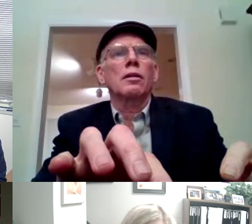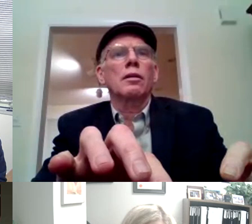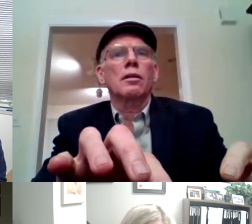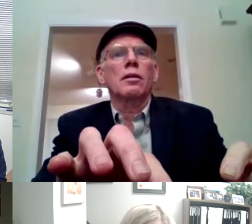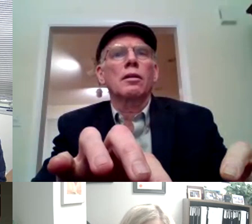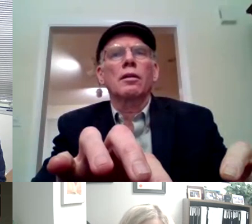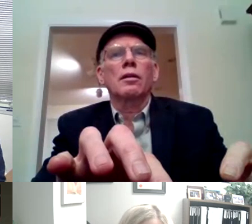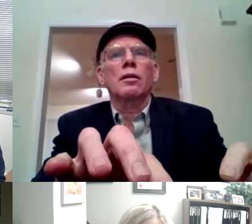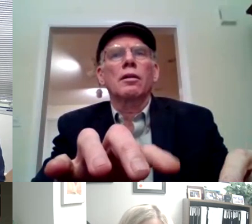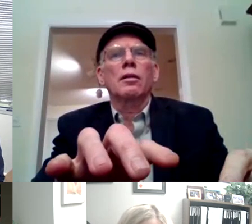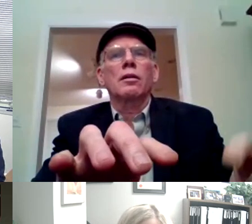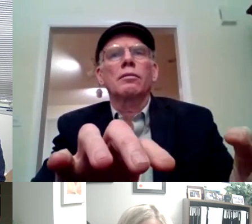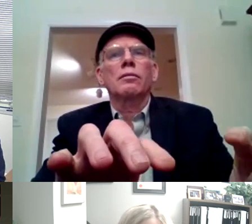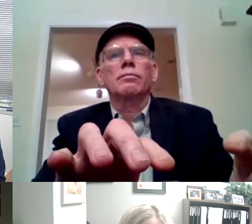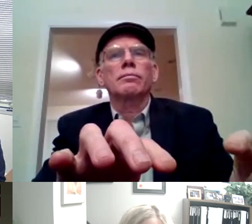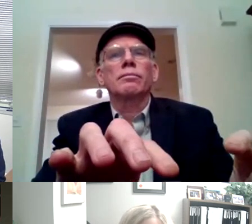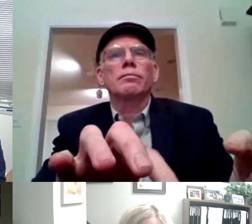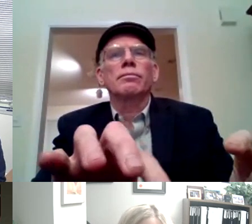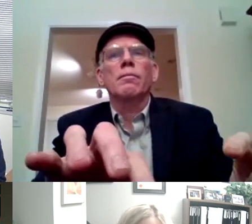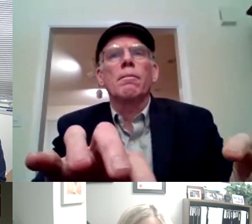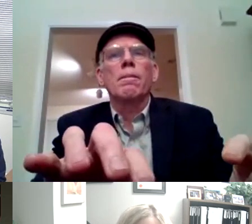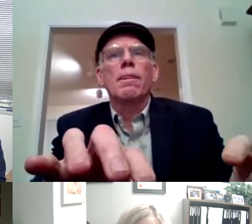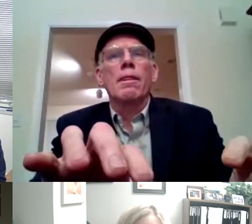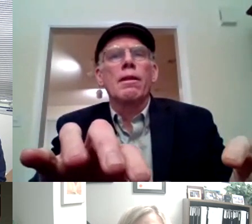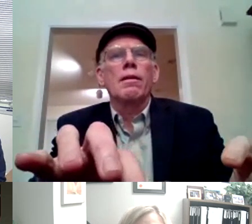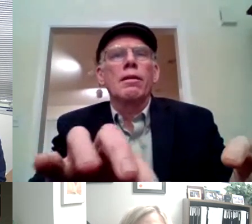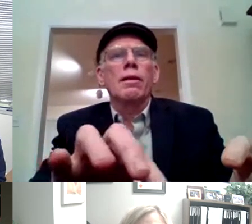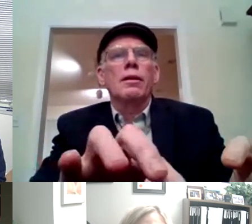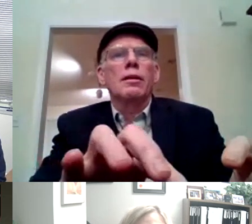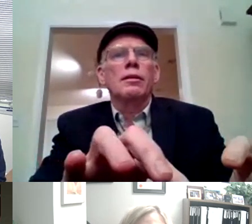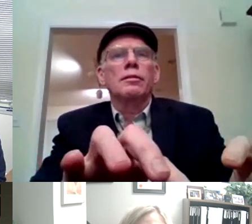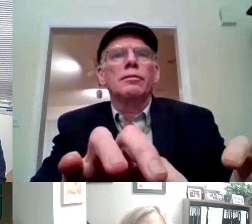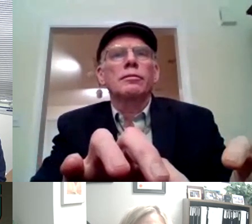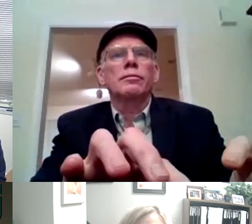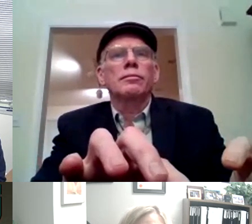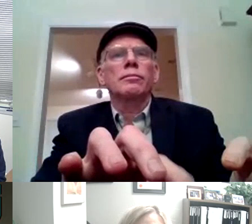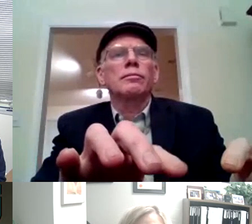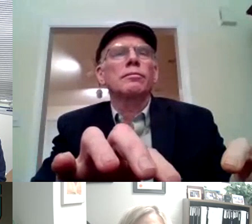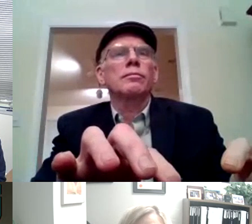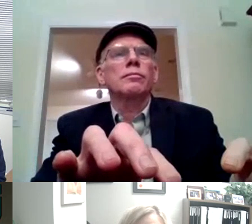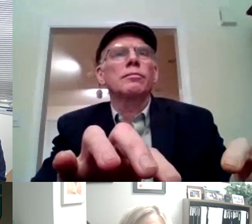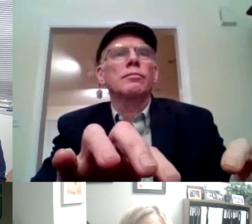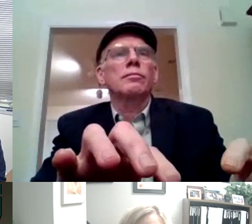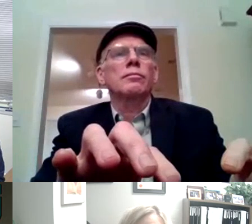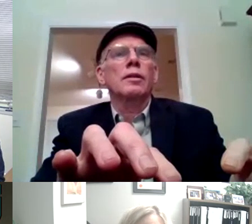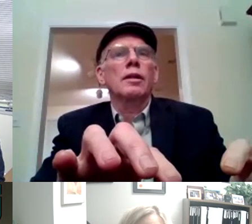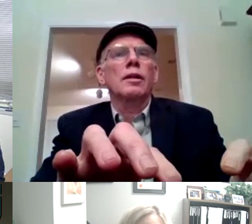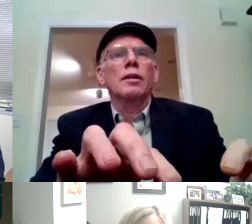4 nights to do it over the course of. So. Okay, thank you so much. No problem. Well done.